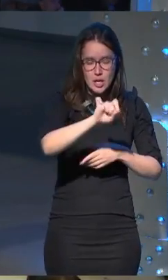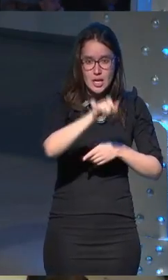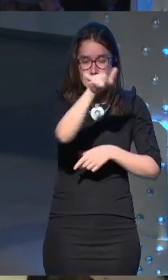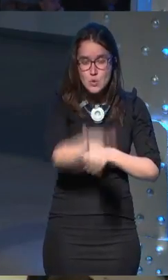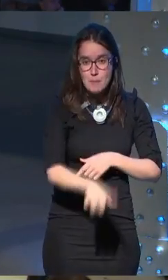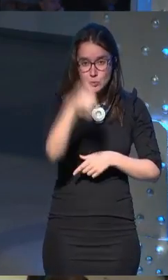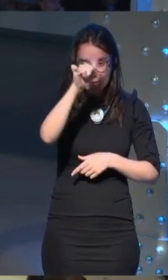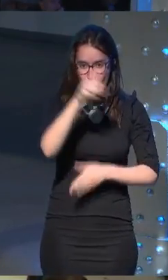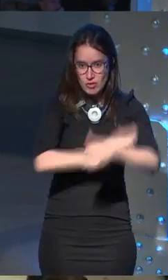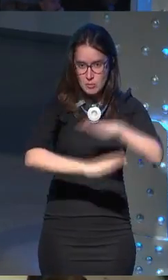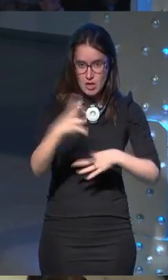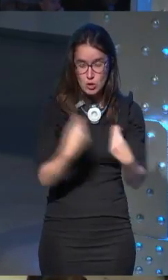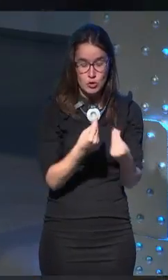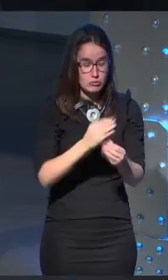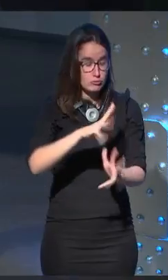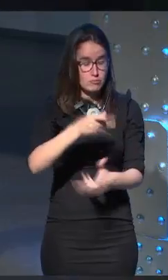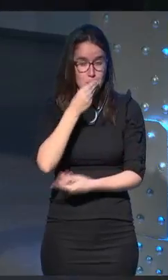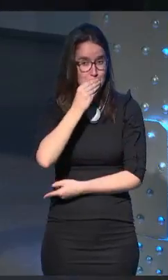news from Earth.